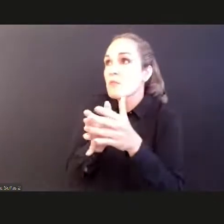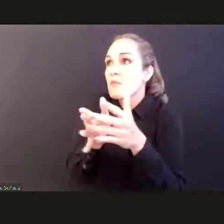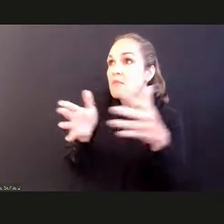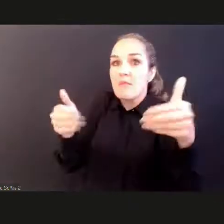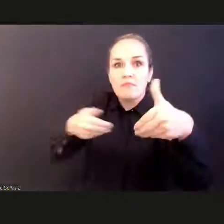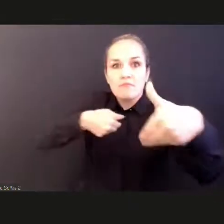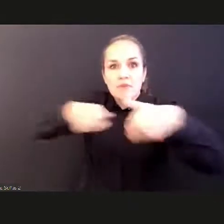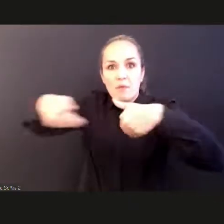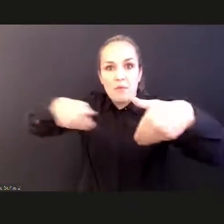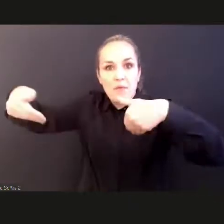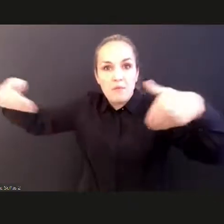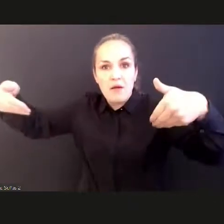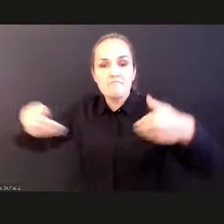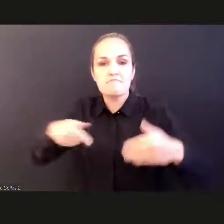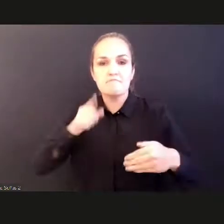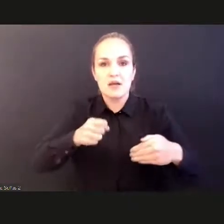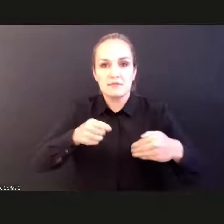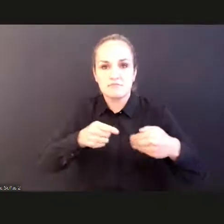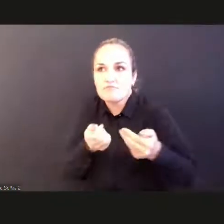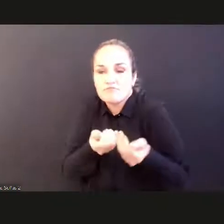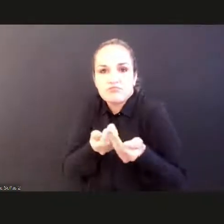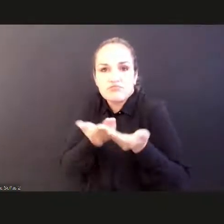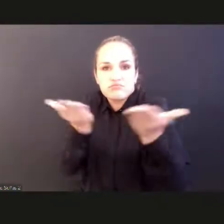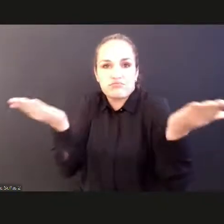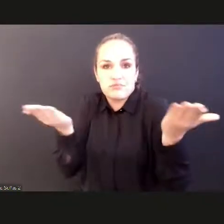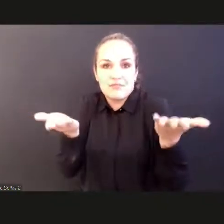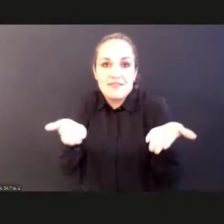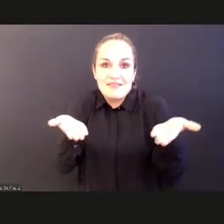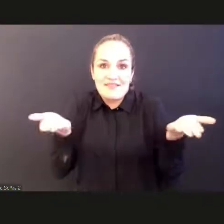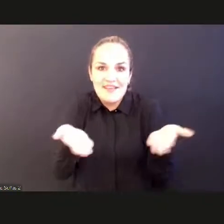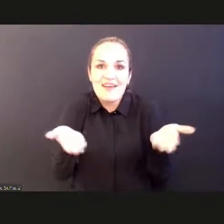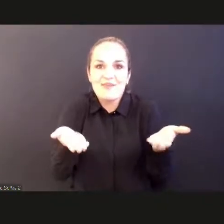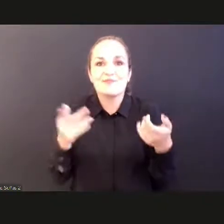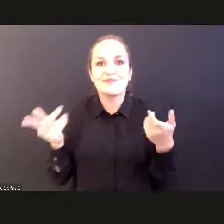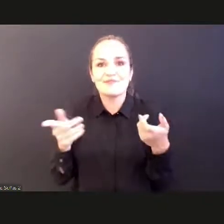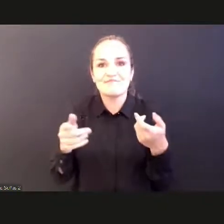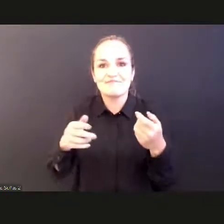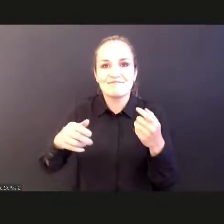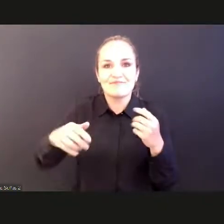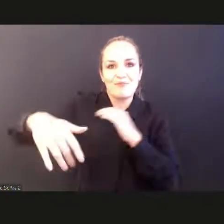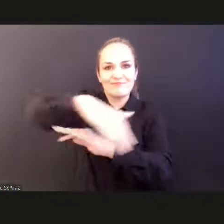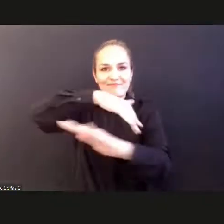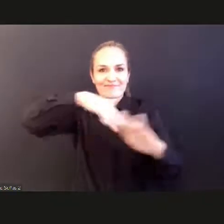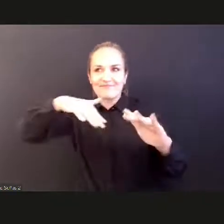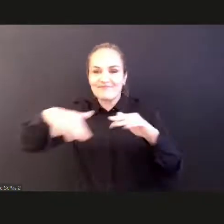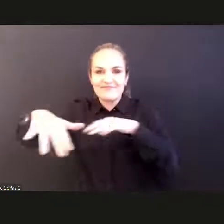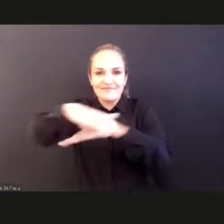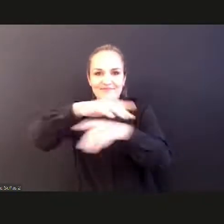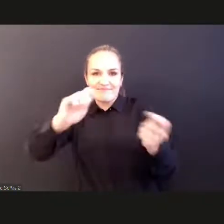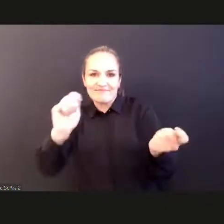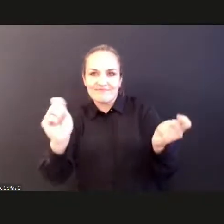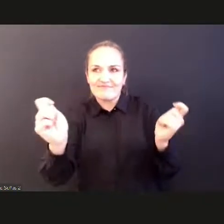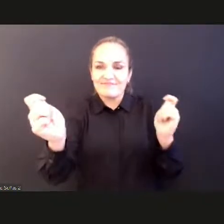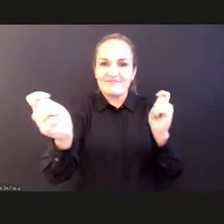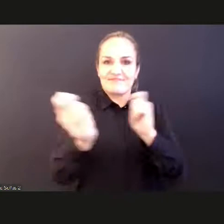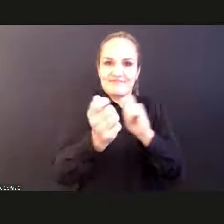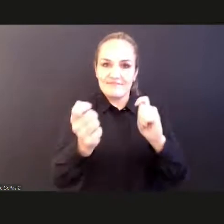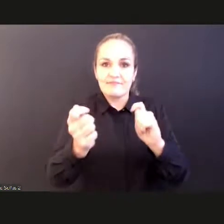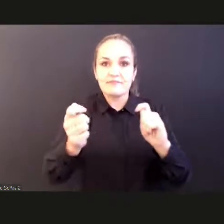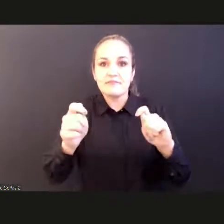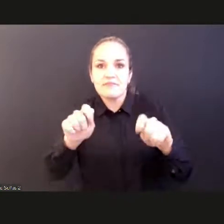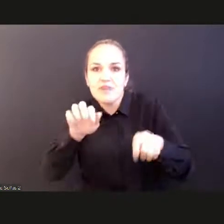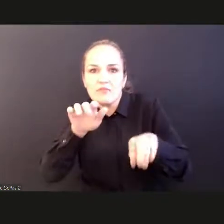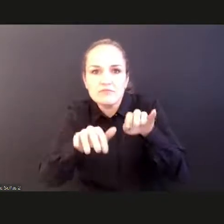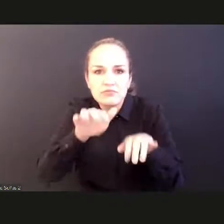context of the recovery, digital transformation and the services to support this